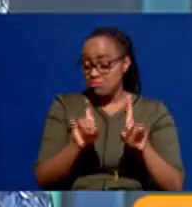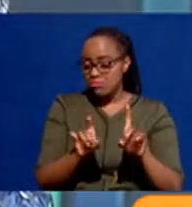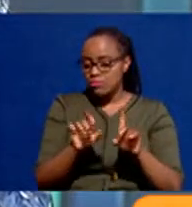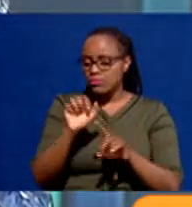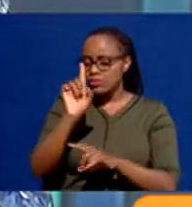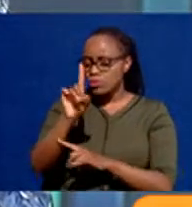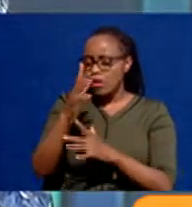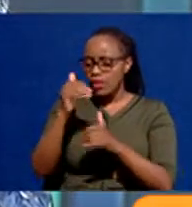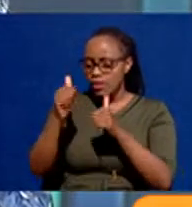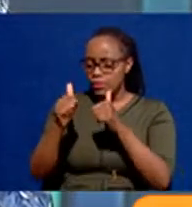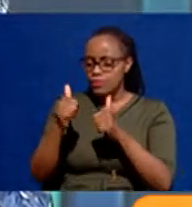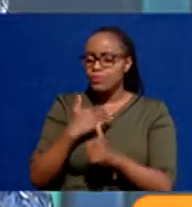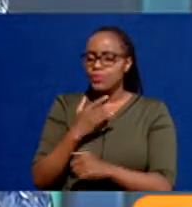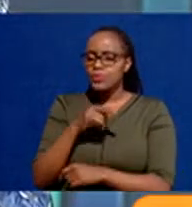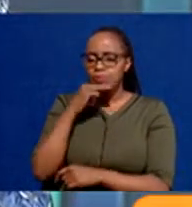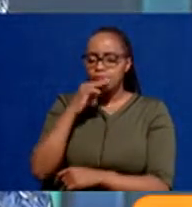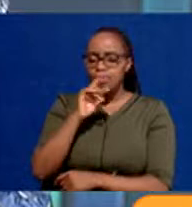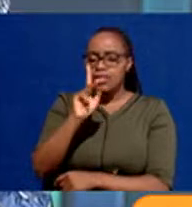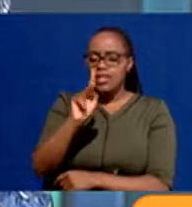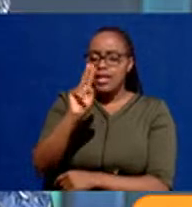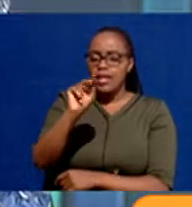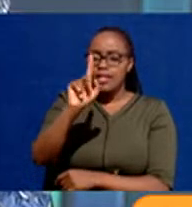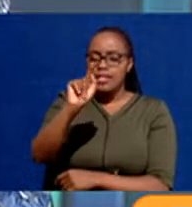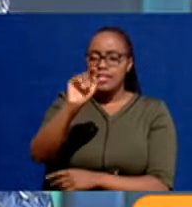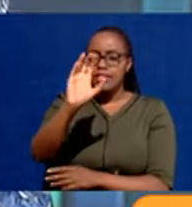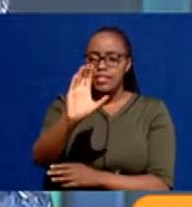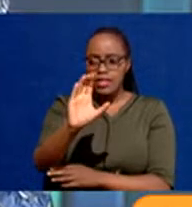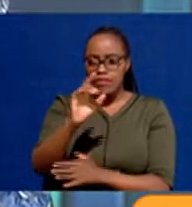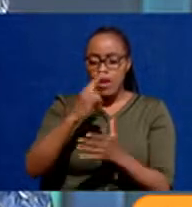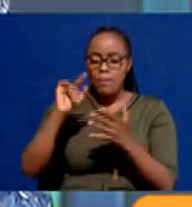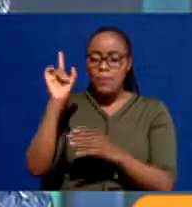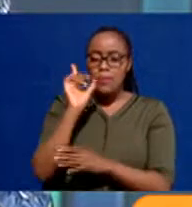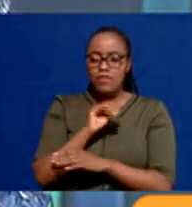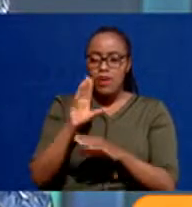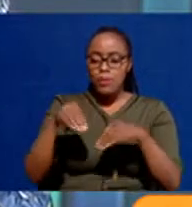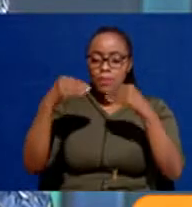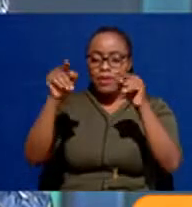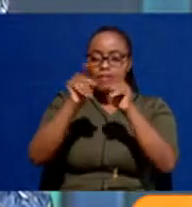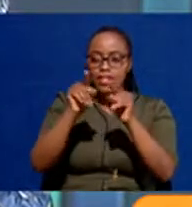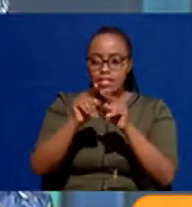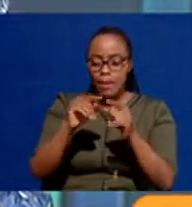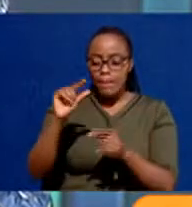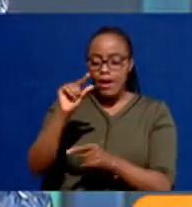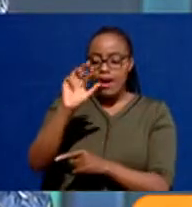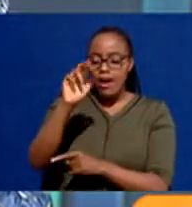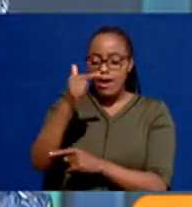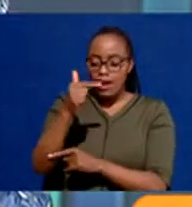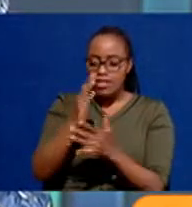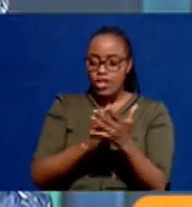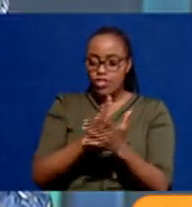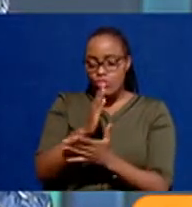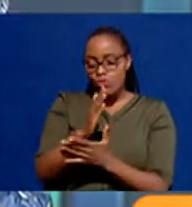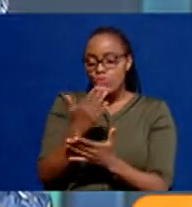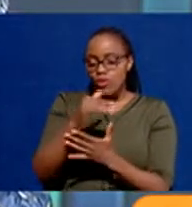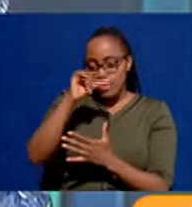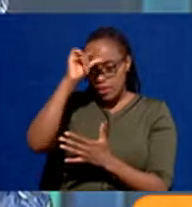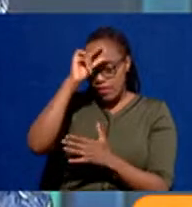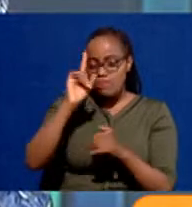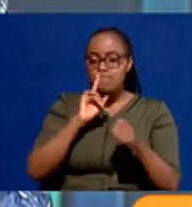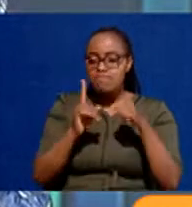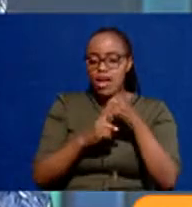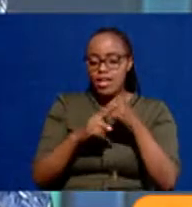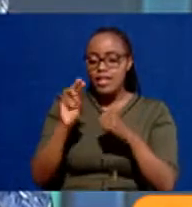is that, KNTC is proven. We've been given, as a grant by government, we were given 600 billion